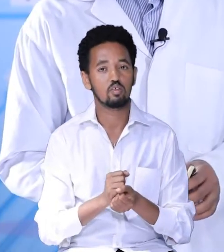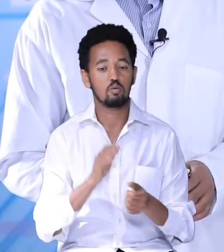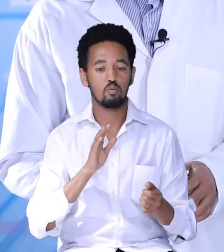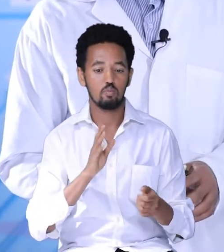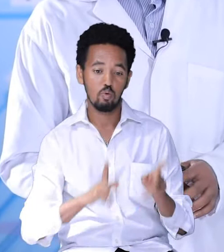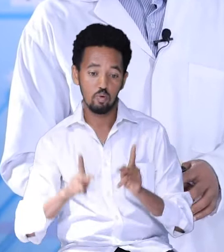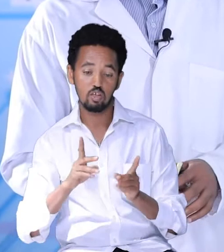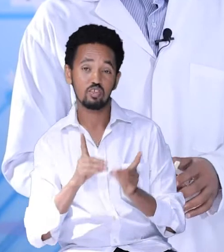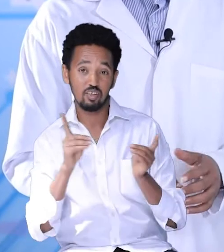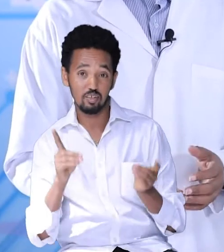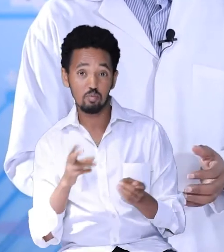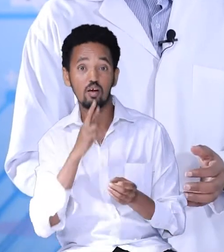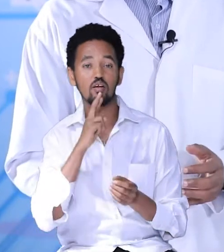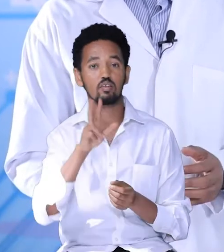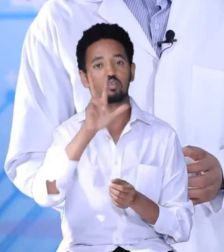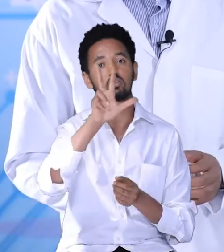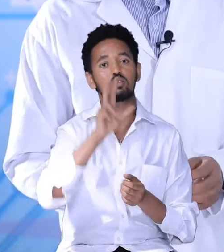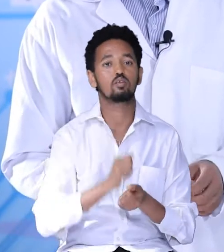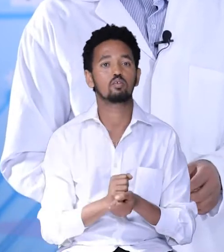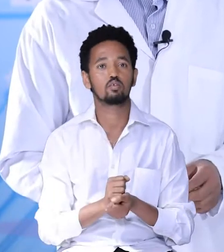Population dynamics are 3.